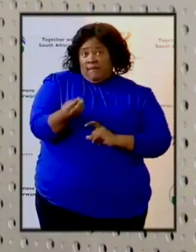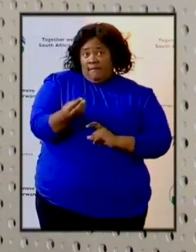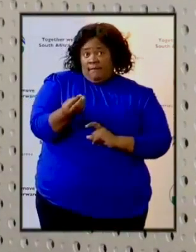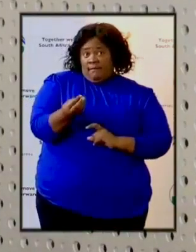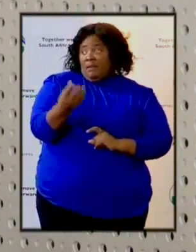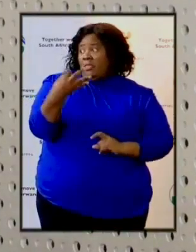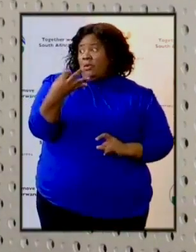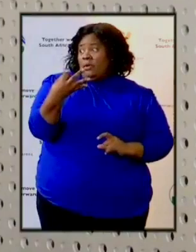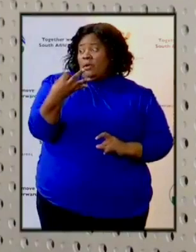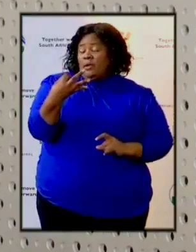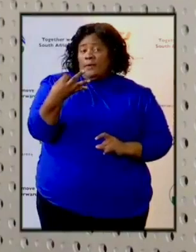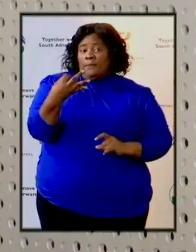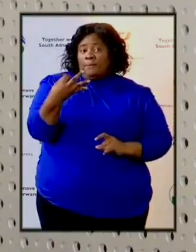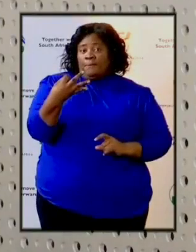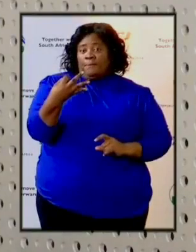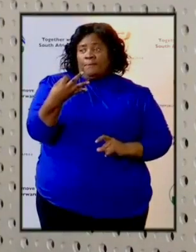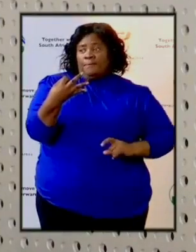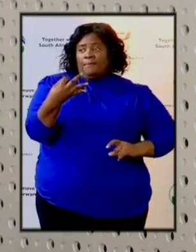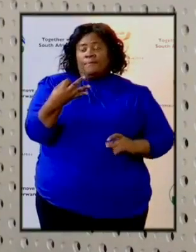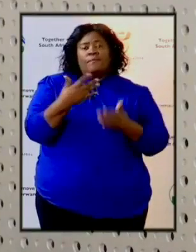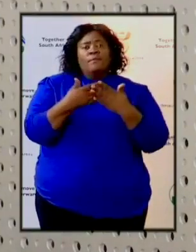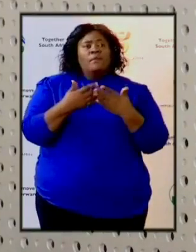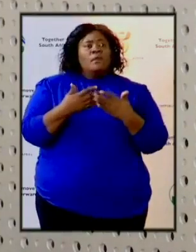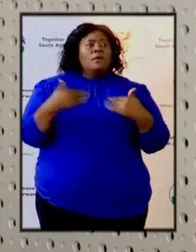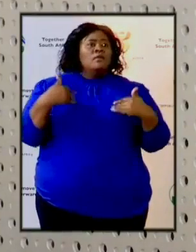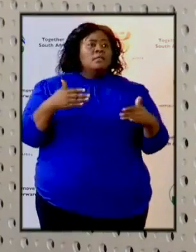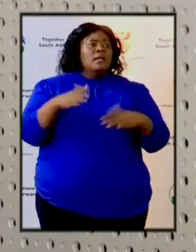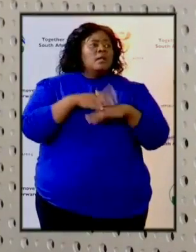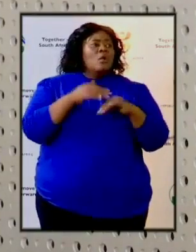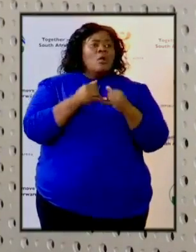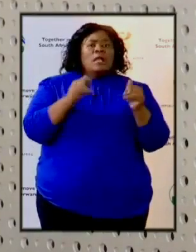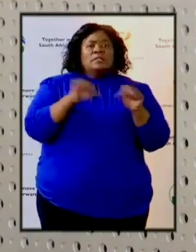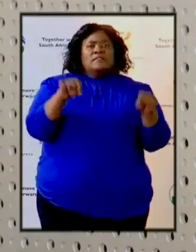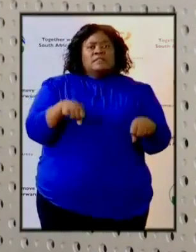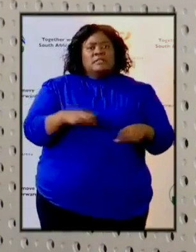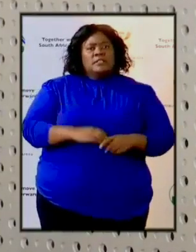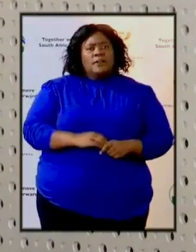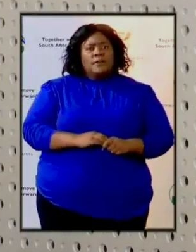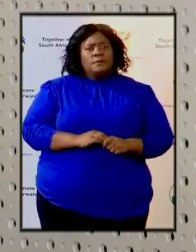three. Can we start with our online services?